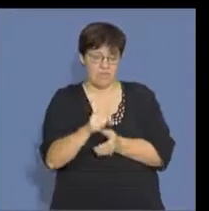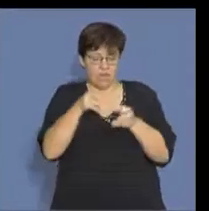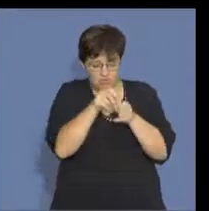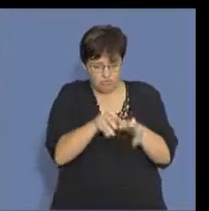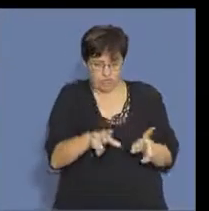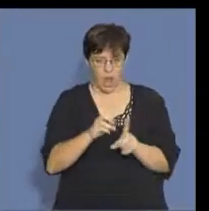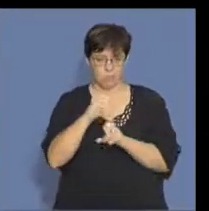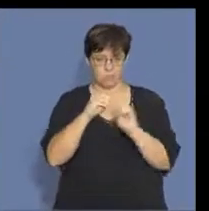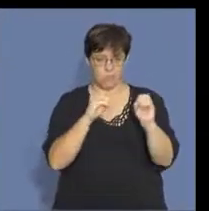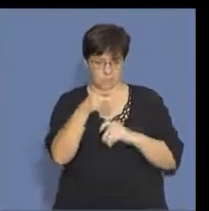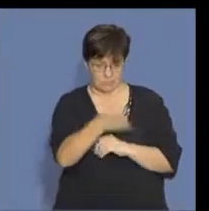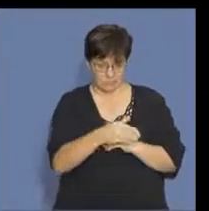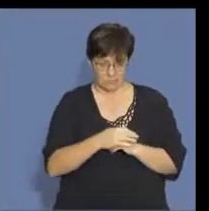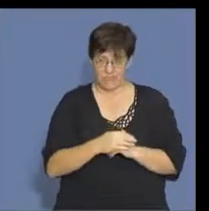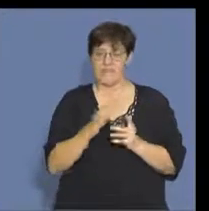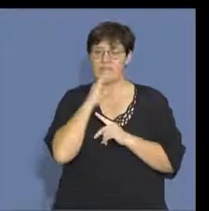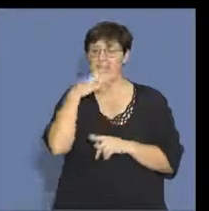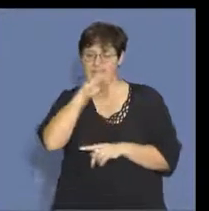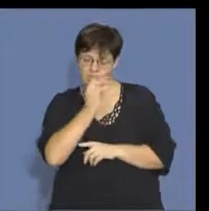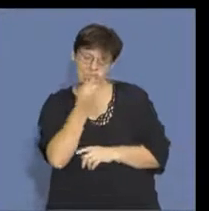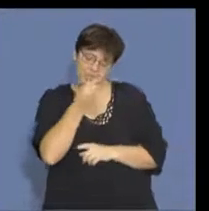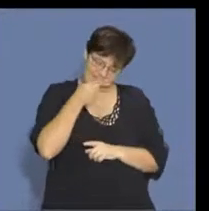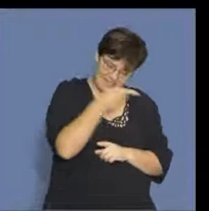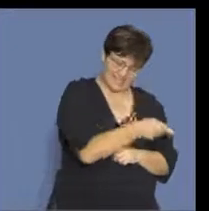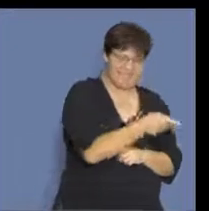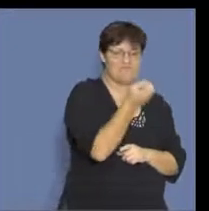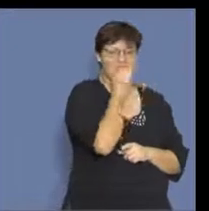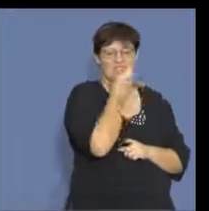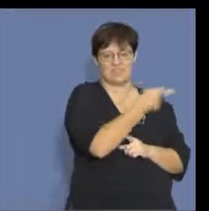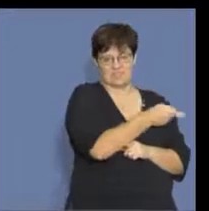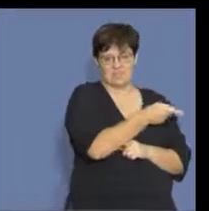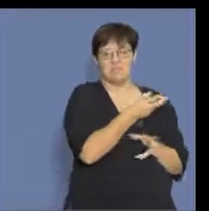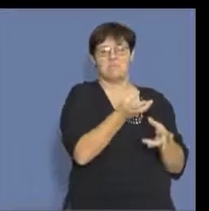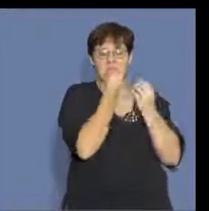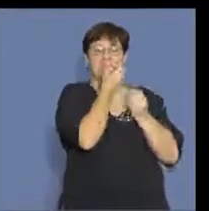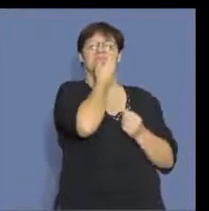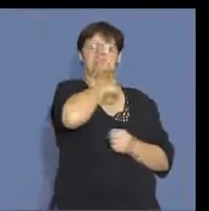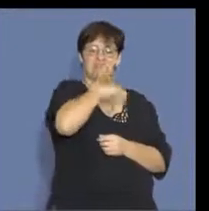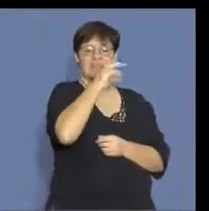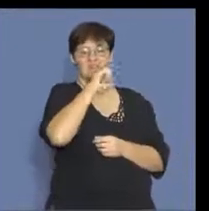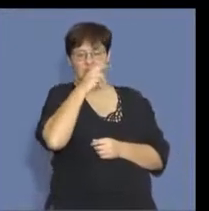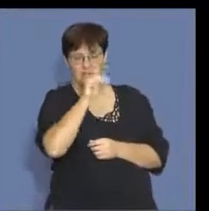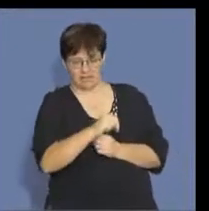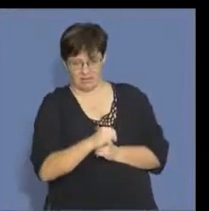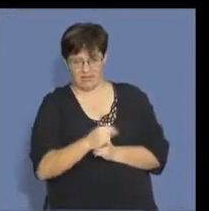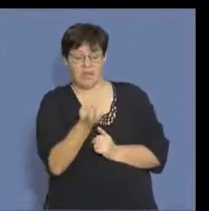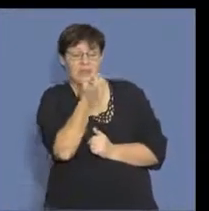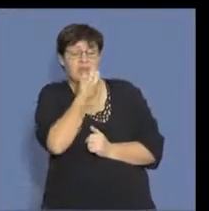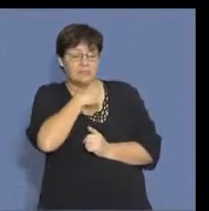roots. We then see that animals consume and ingest that nitrogen. And that process of